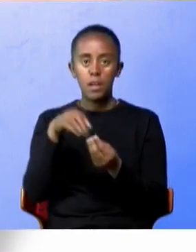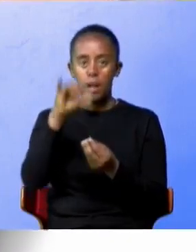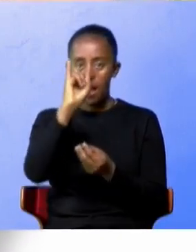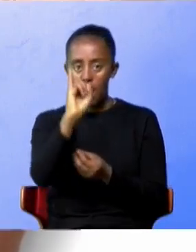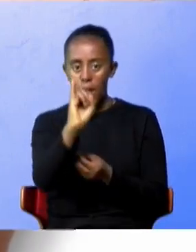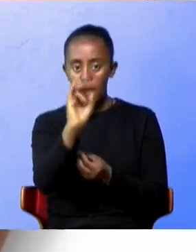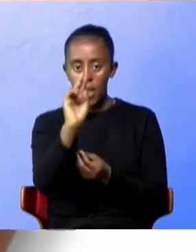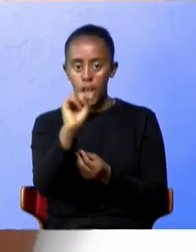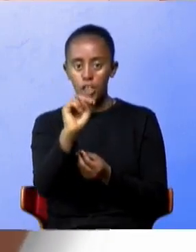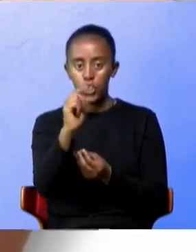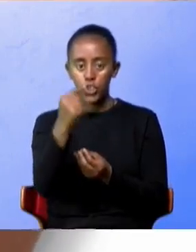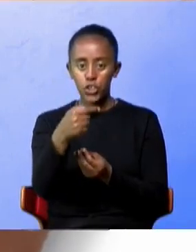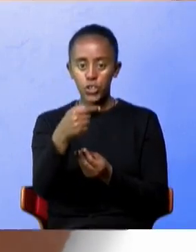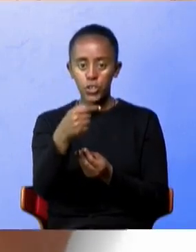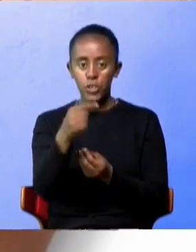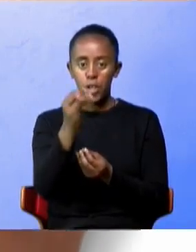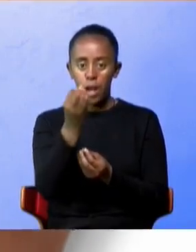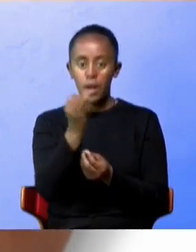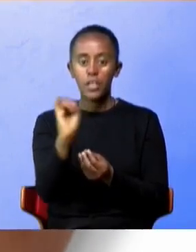ing